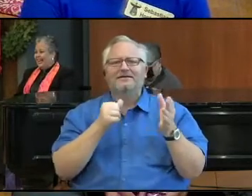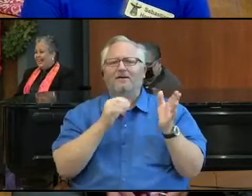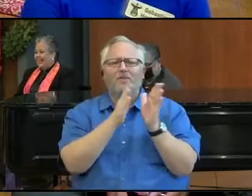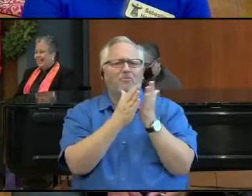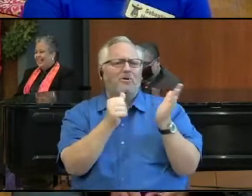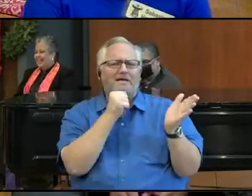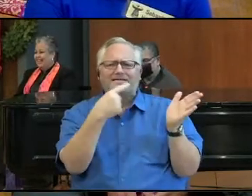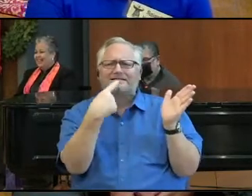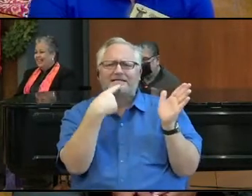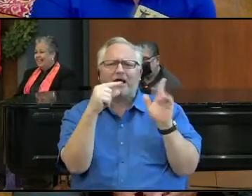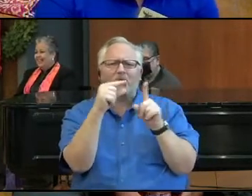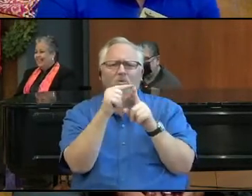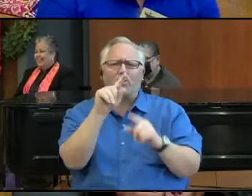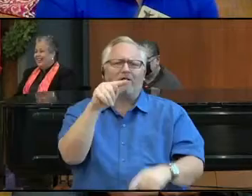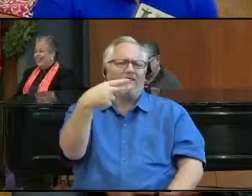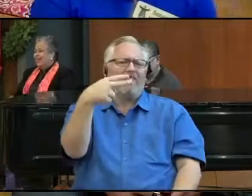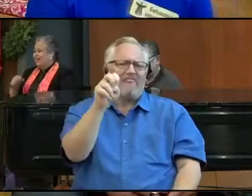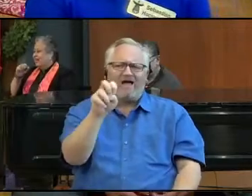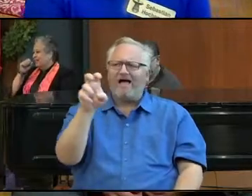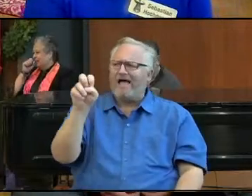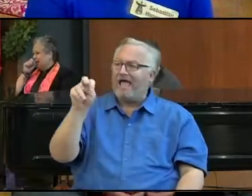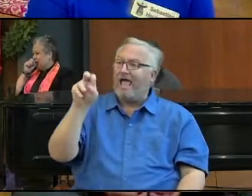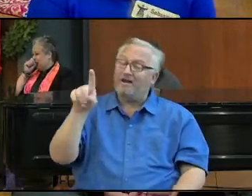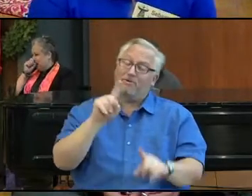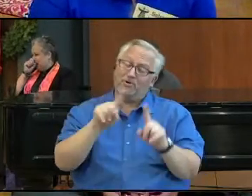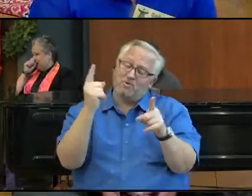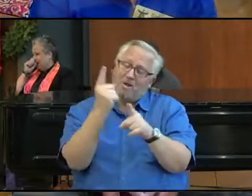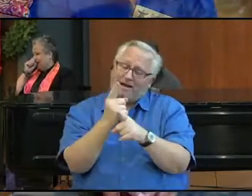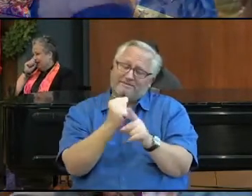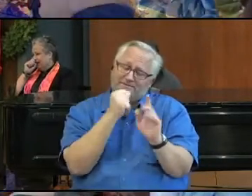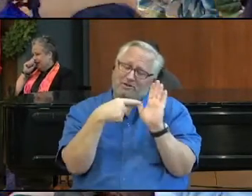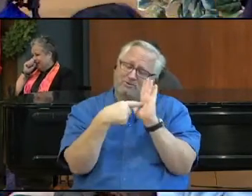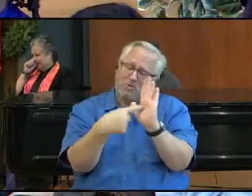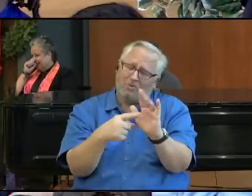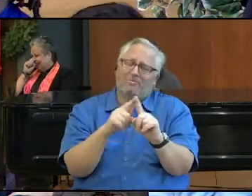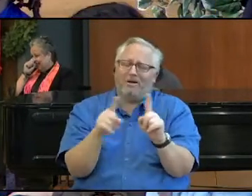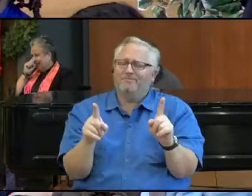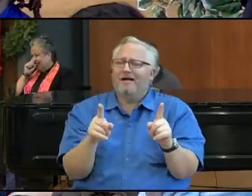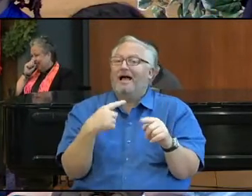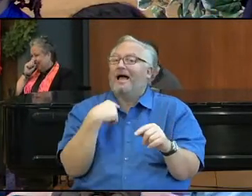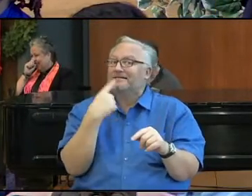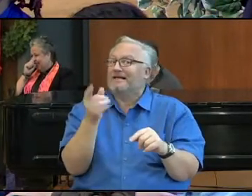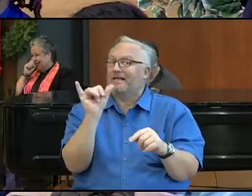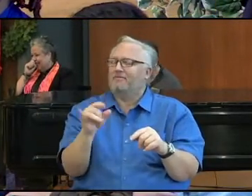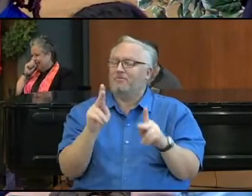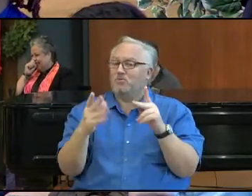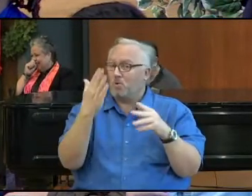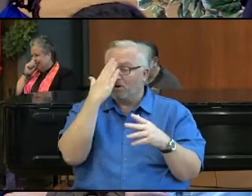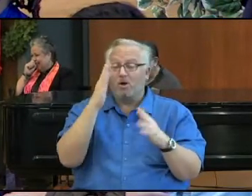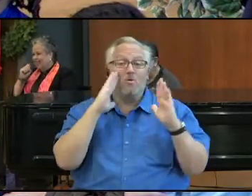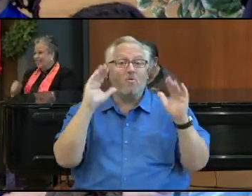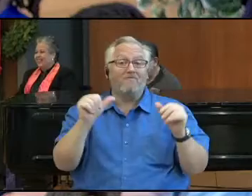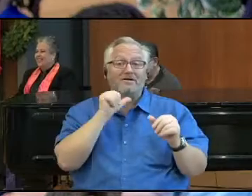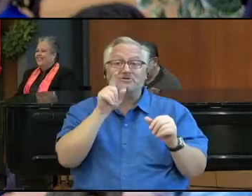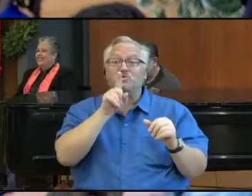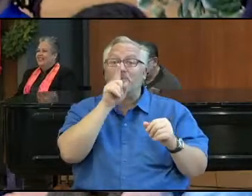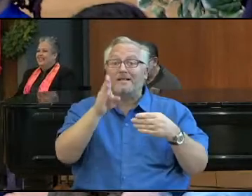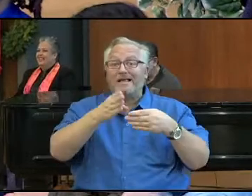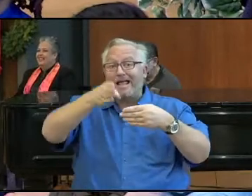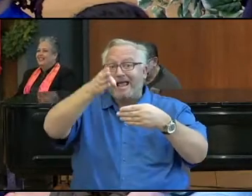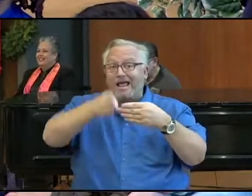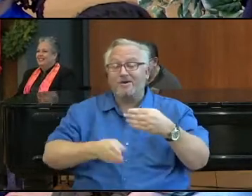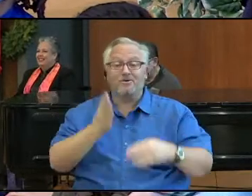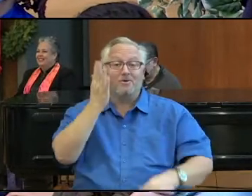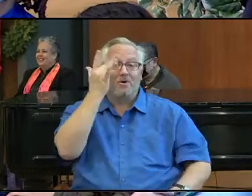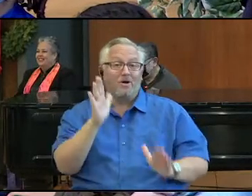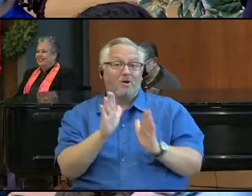over. So, but you're right, the end is not part of the book. And hopefully it doesn't end, because I think the book challenges